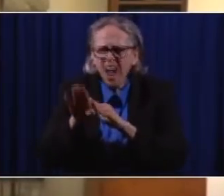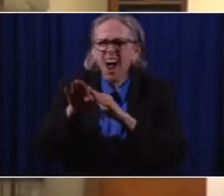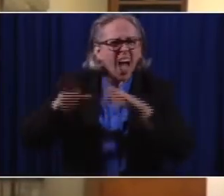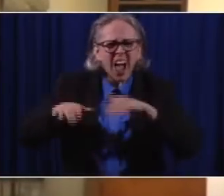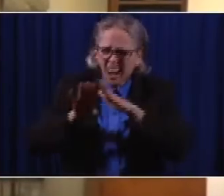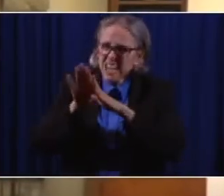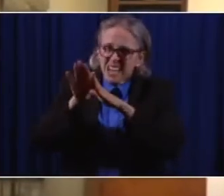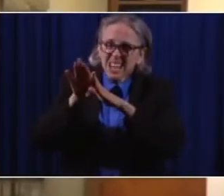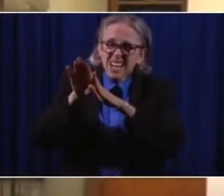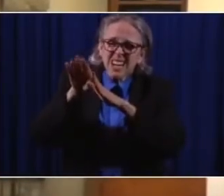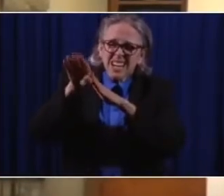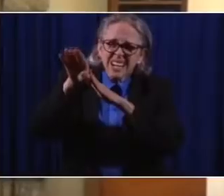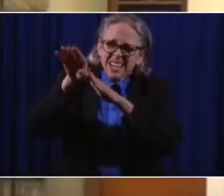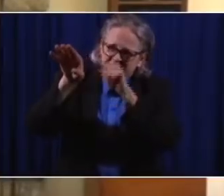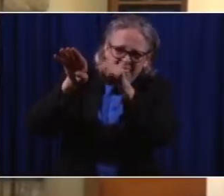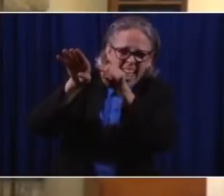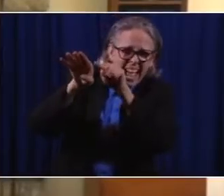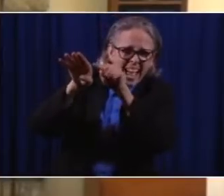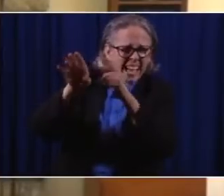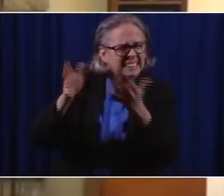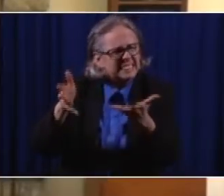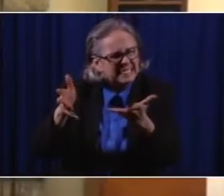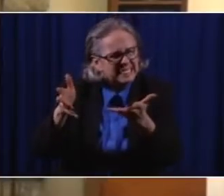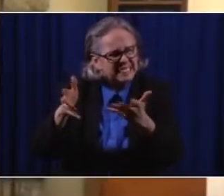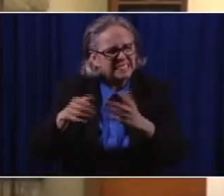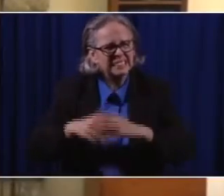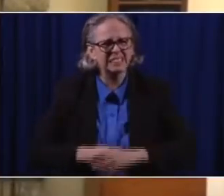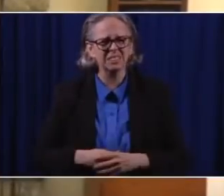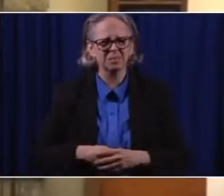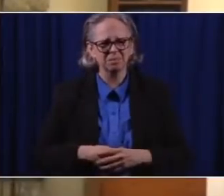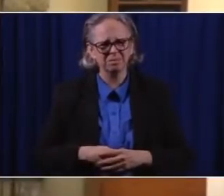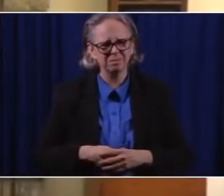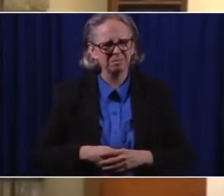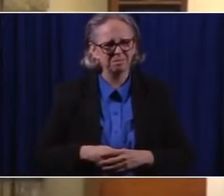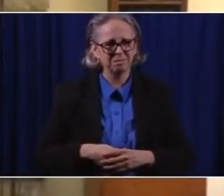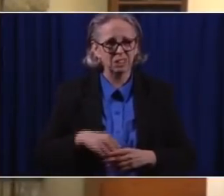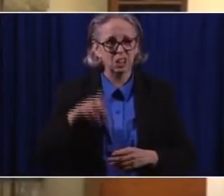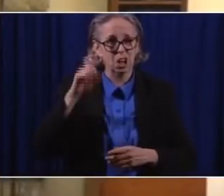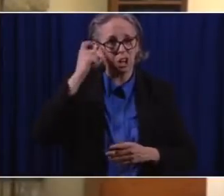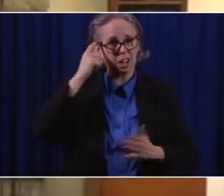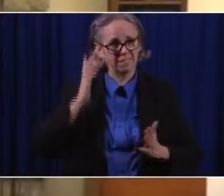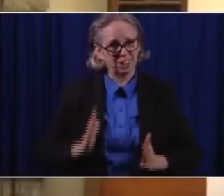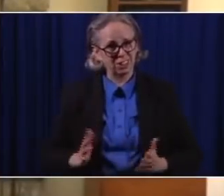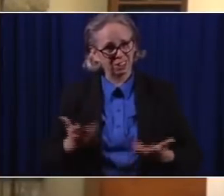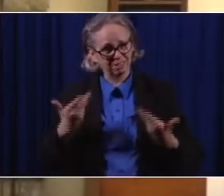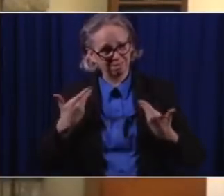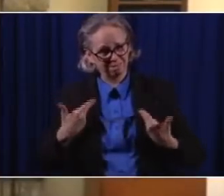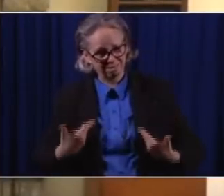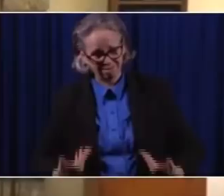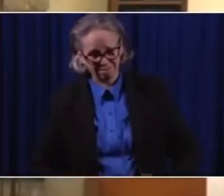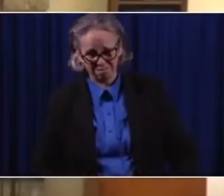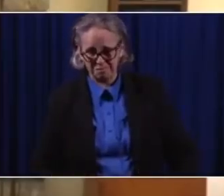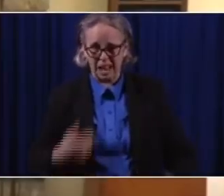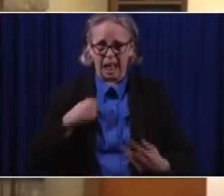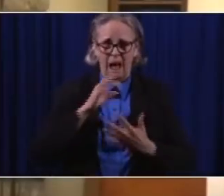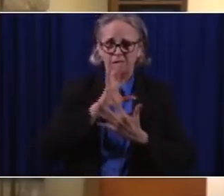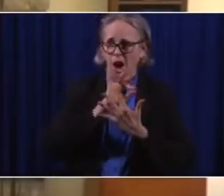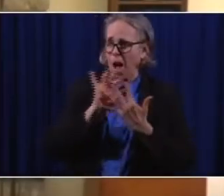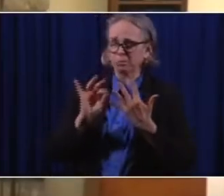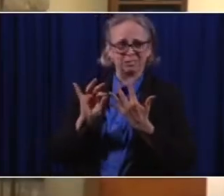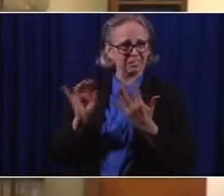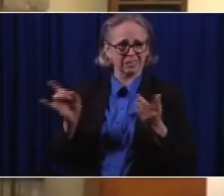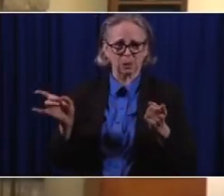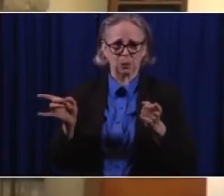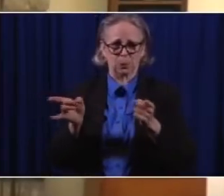it's not an option. The governor doesn't have an option to do something. We have to take action. It would be